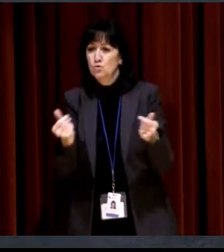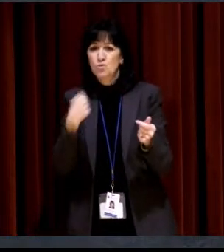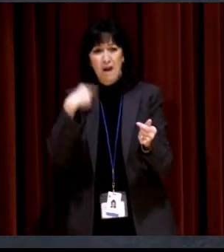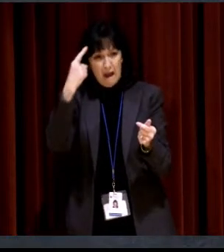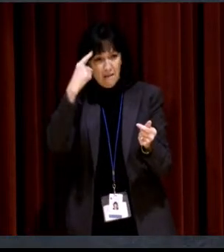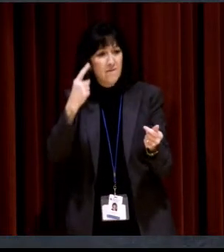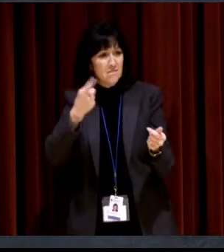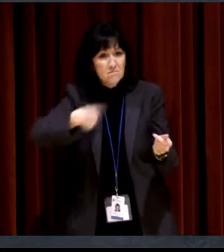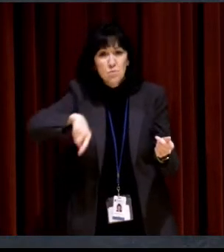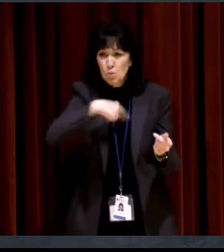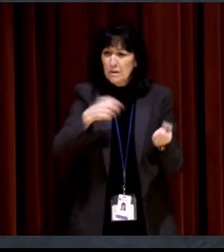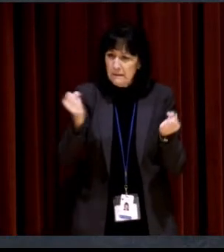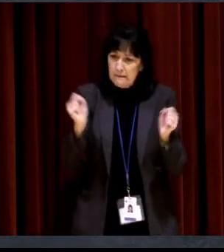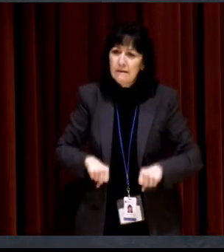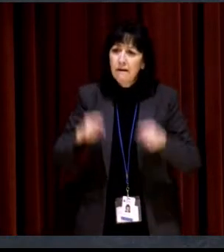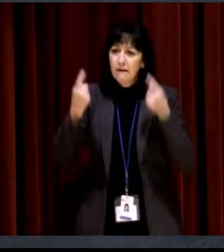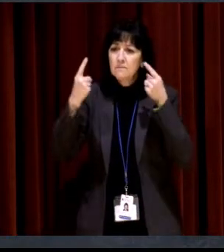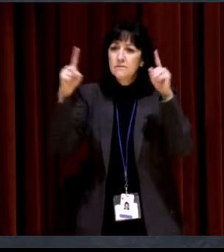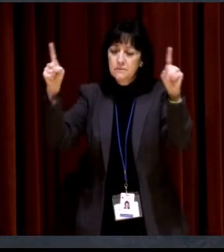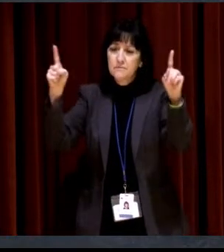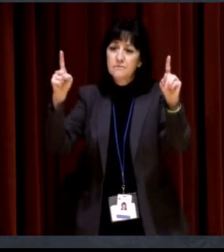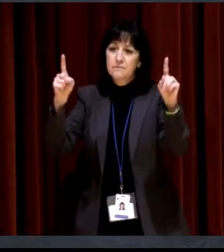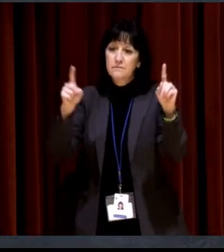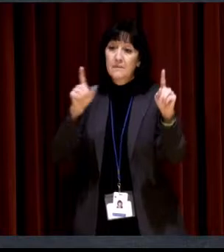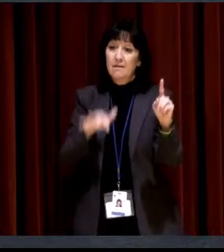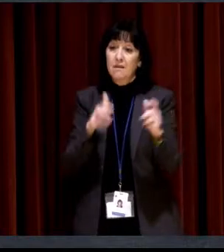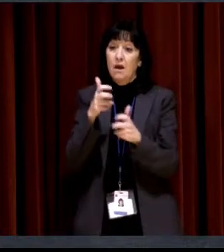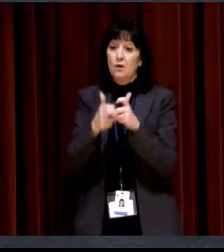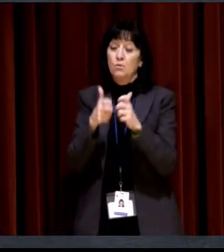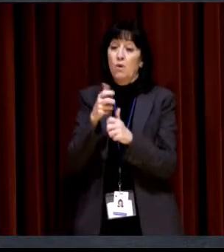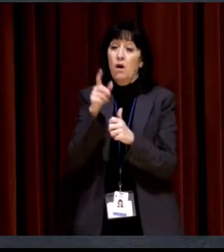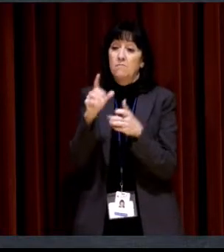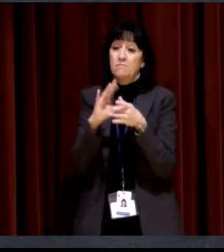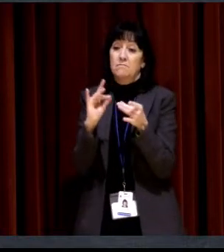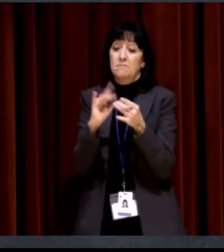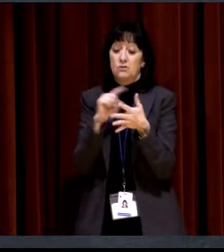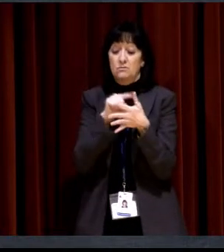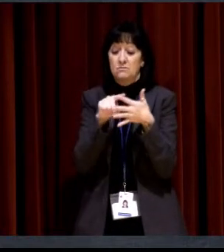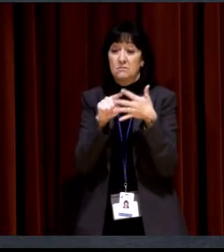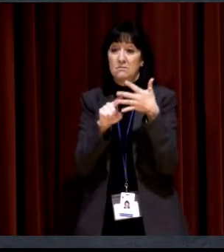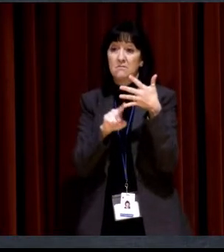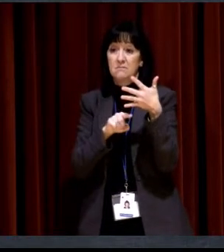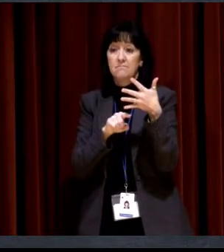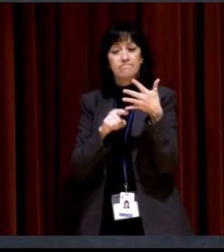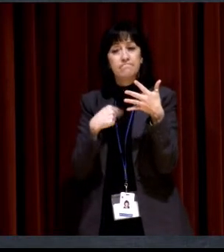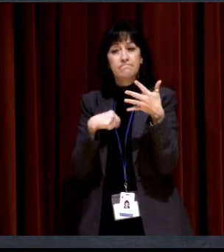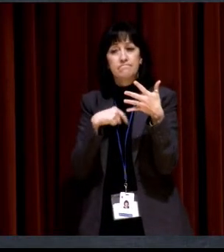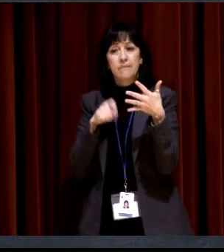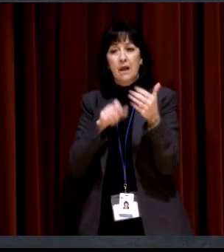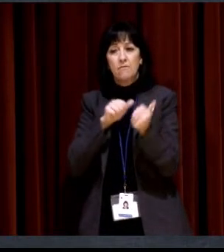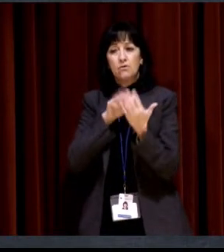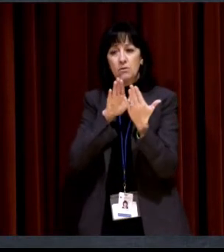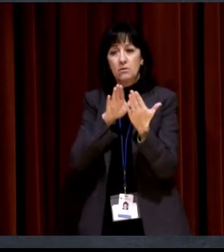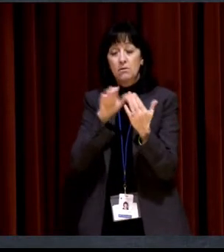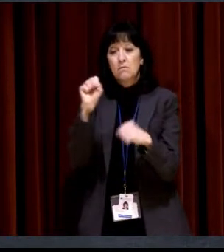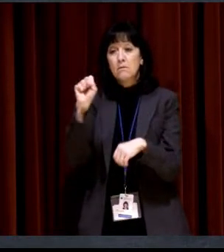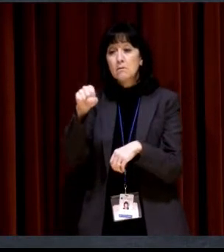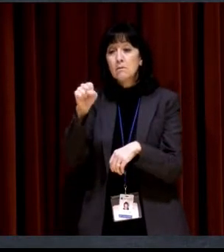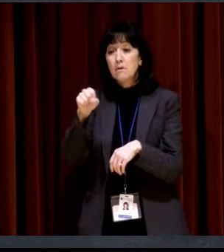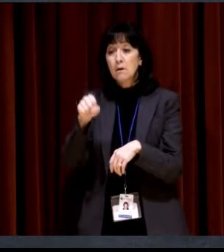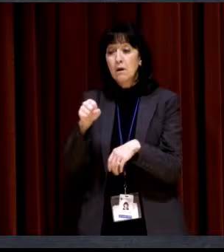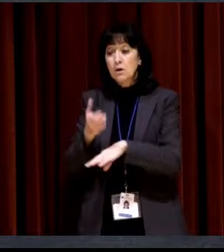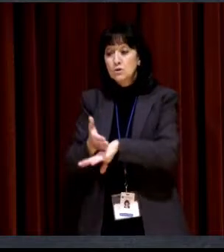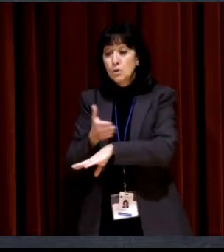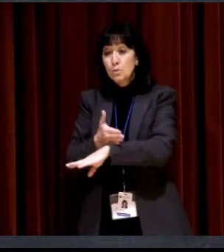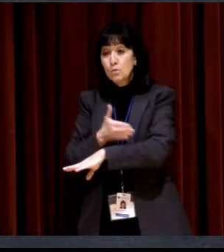this. But we've got to address those problems you're talking about. We're making some progress, I would say, on the east